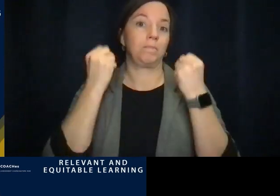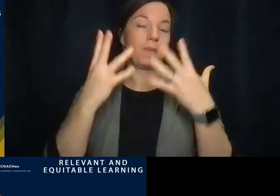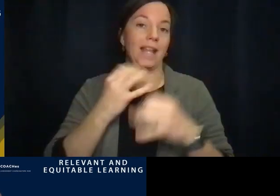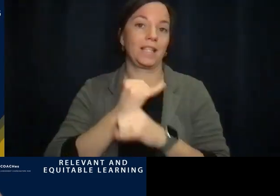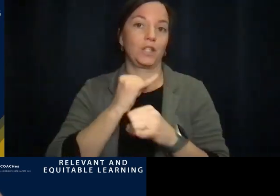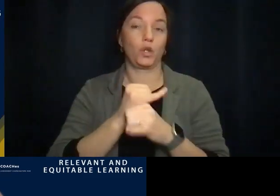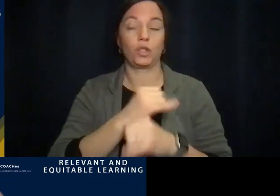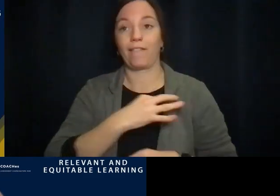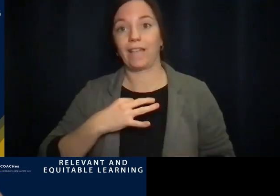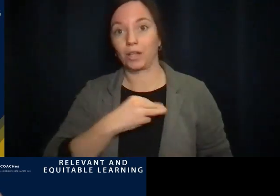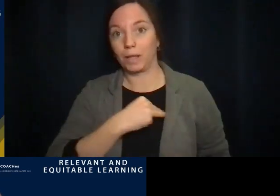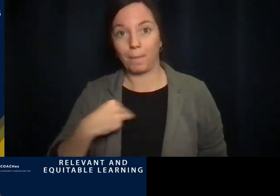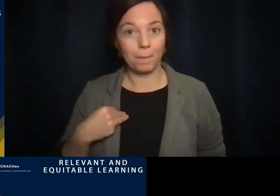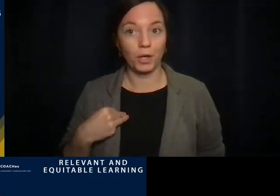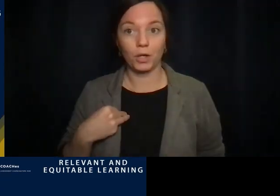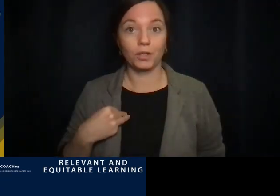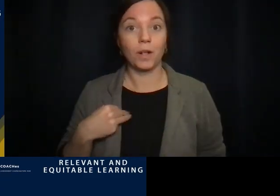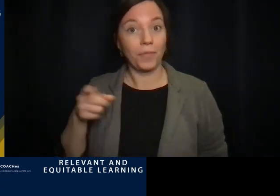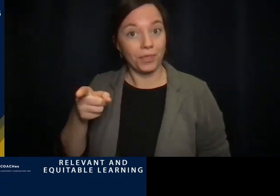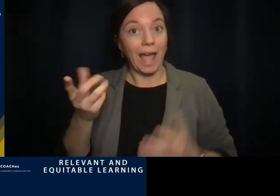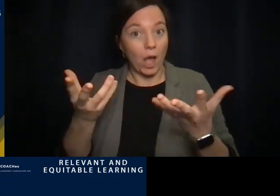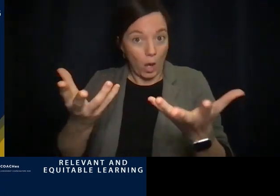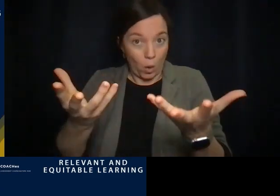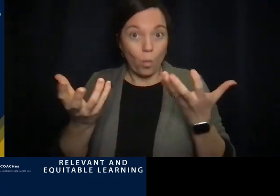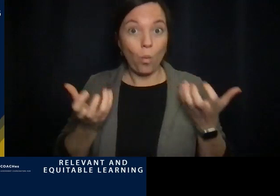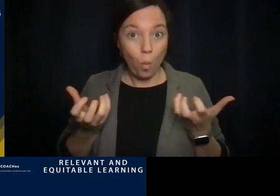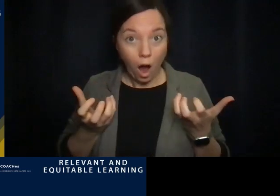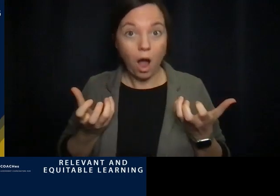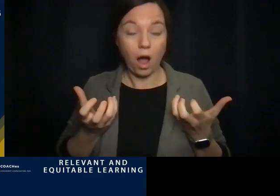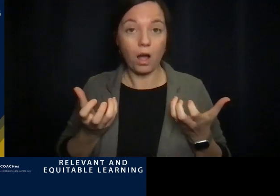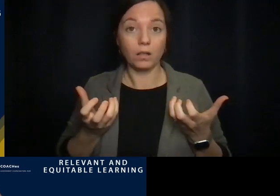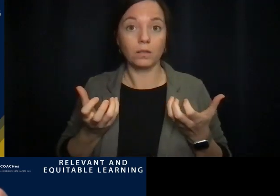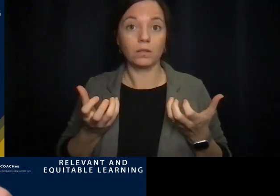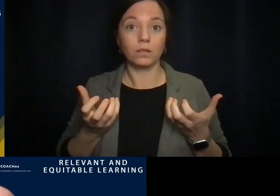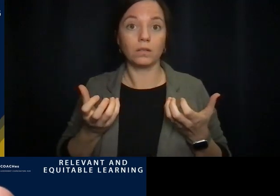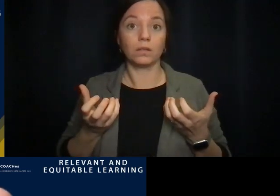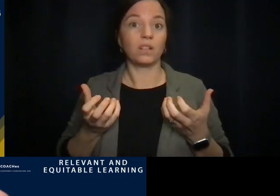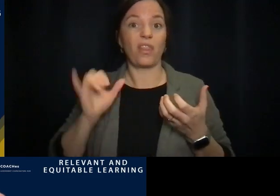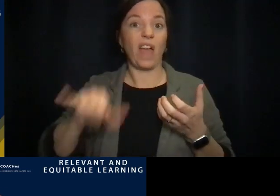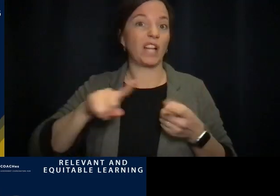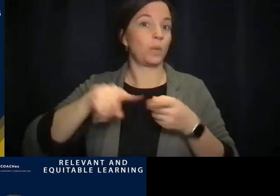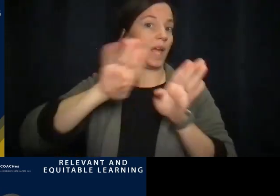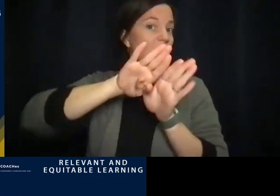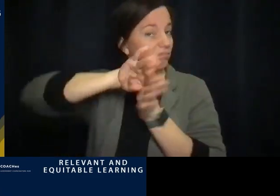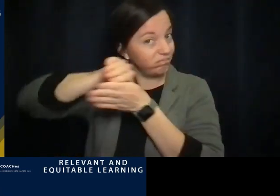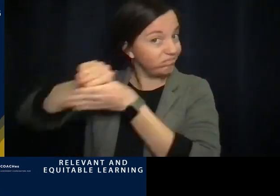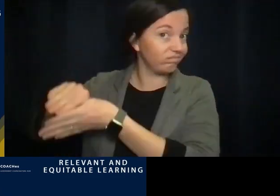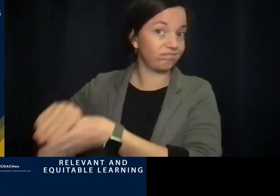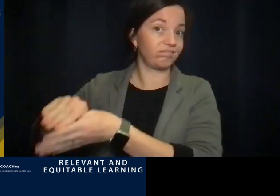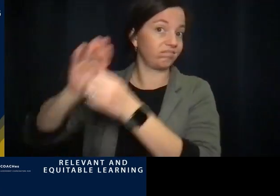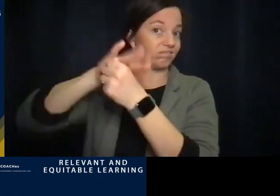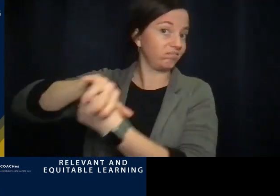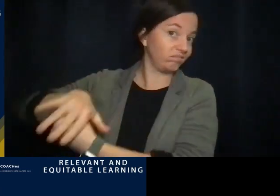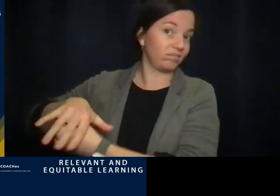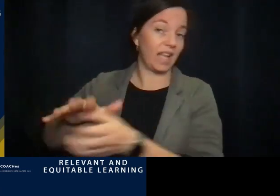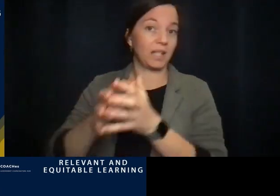who would like to have the thing banned and dismantled to the extent that's possible.